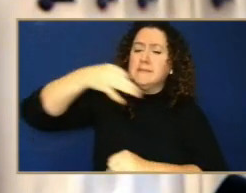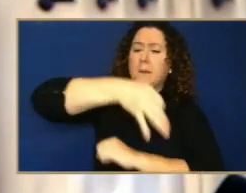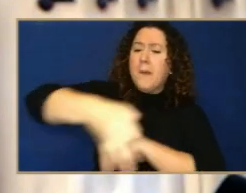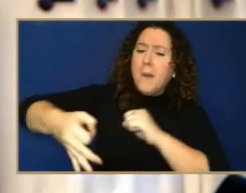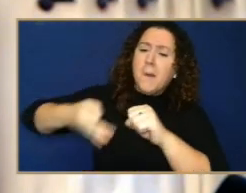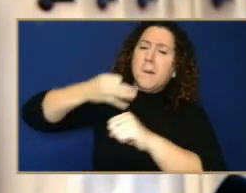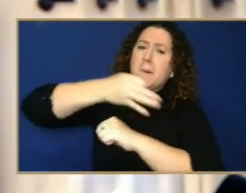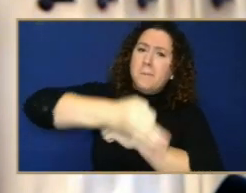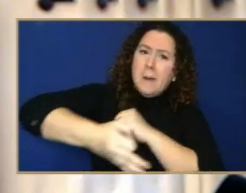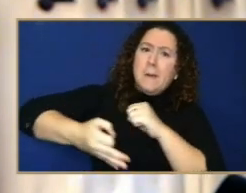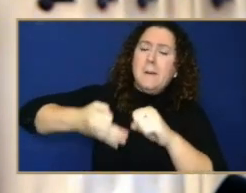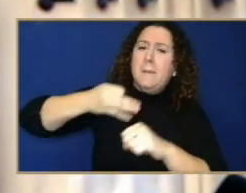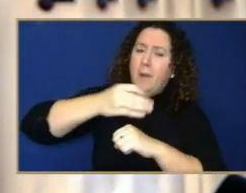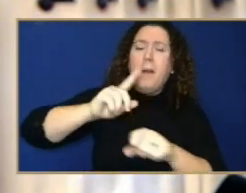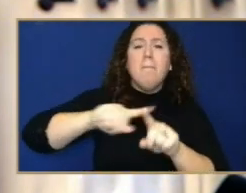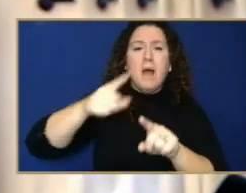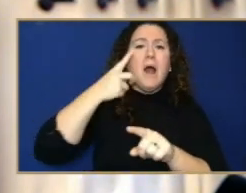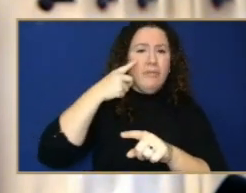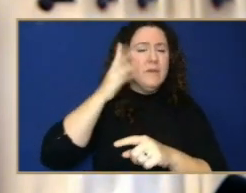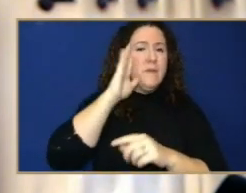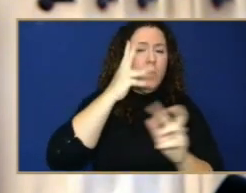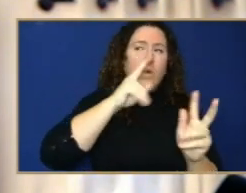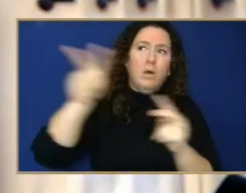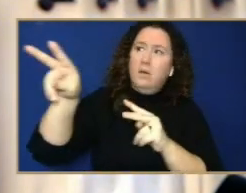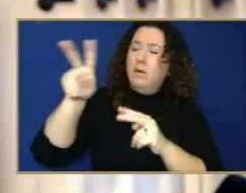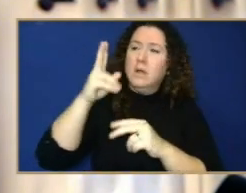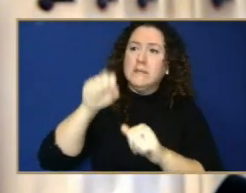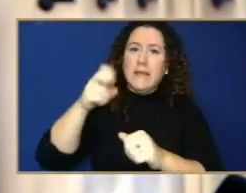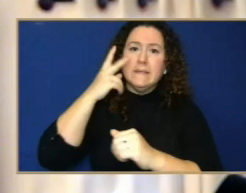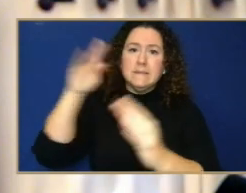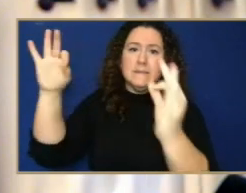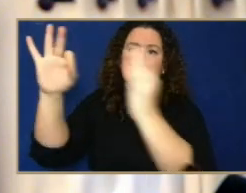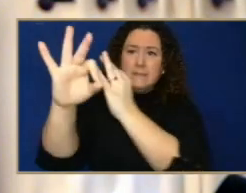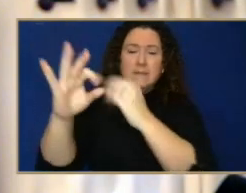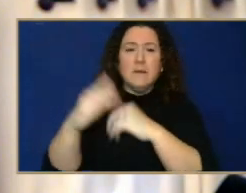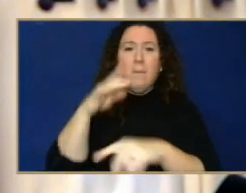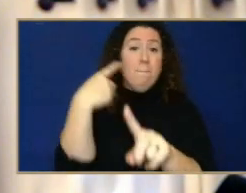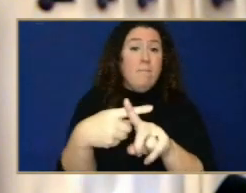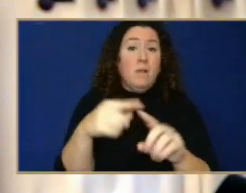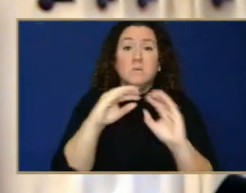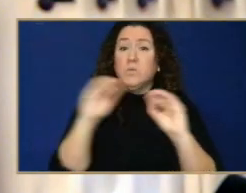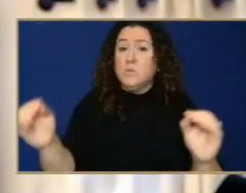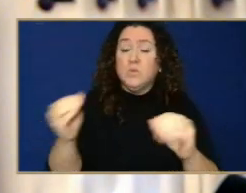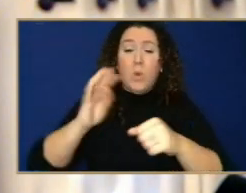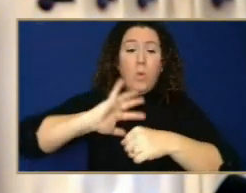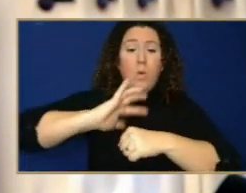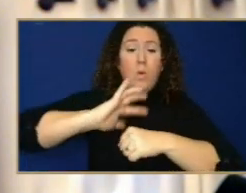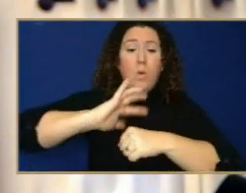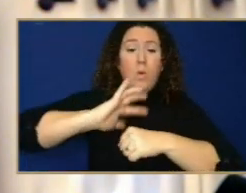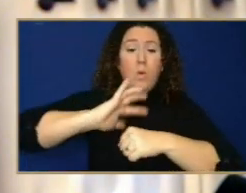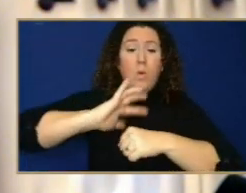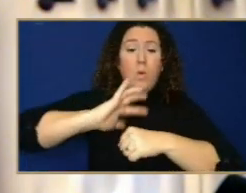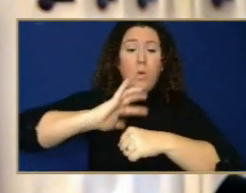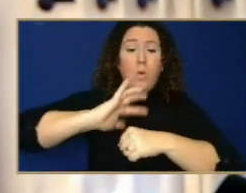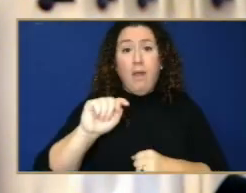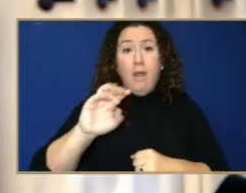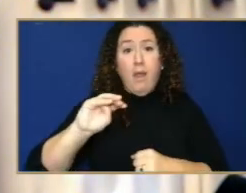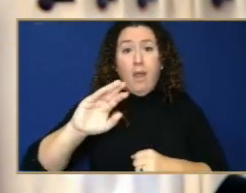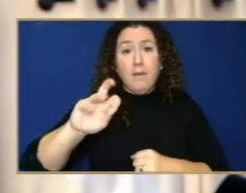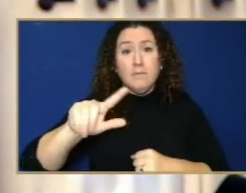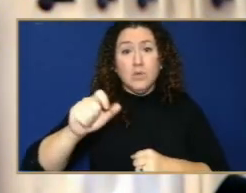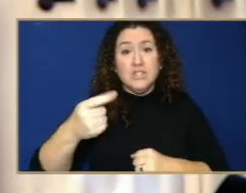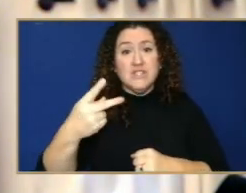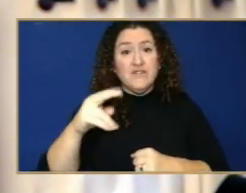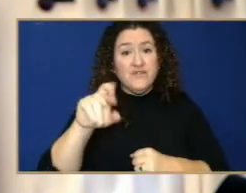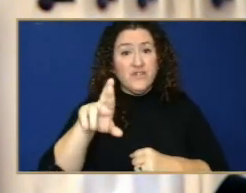there. They are unaffected by the Earth's atmosphere, and so they should be able to see the conjunction along with everybody here